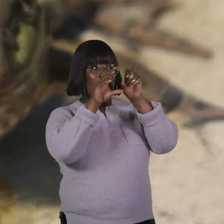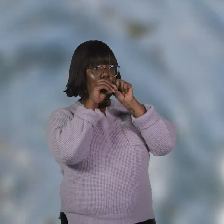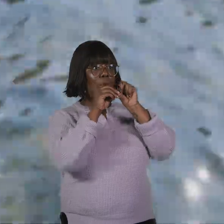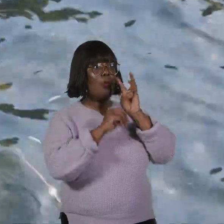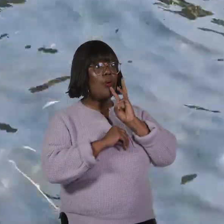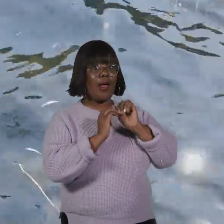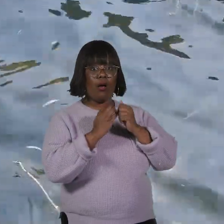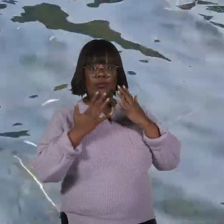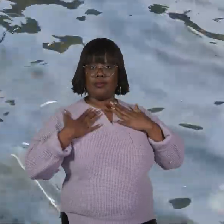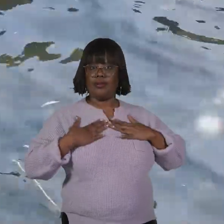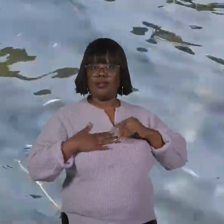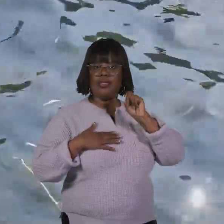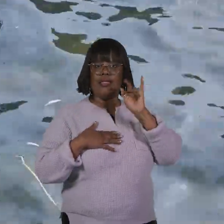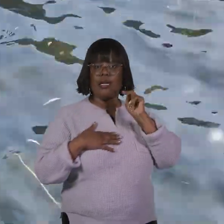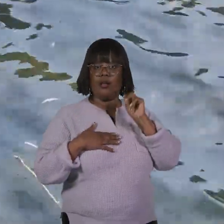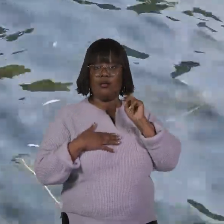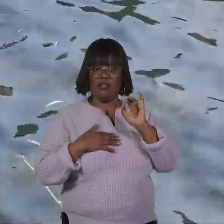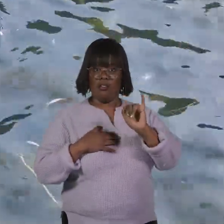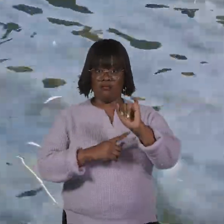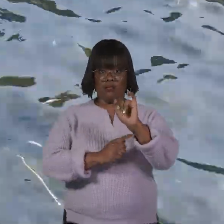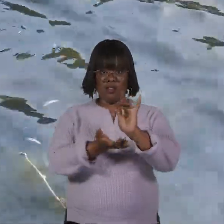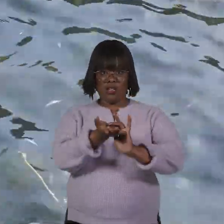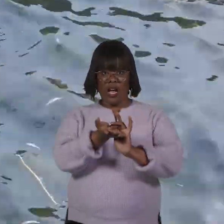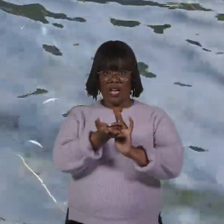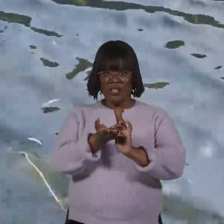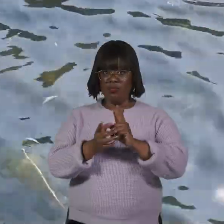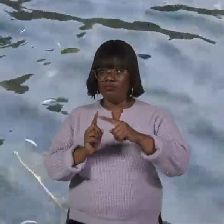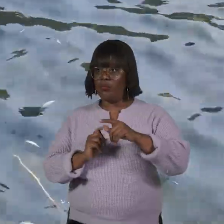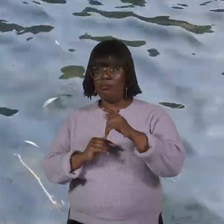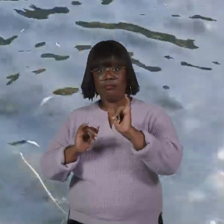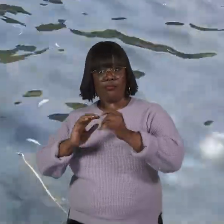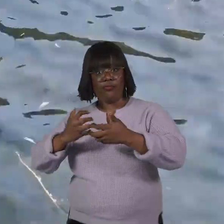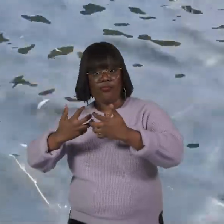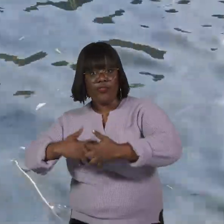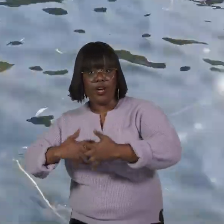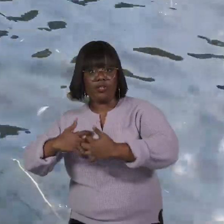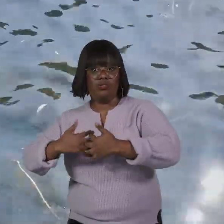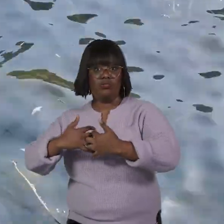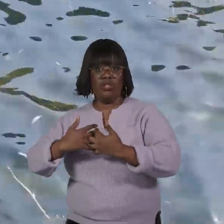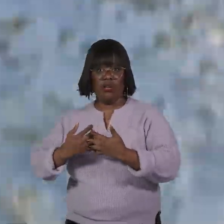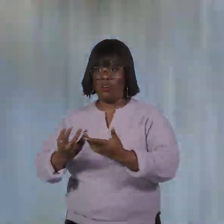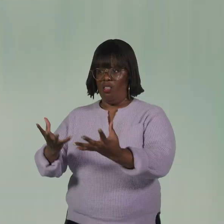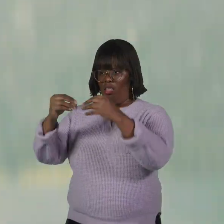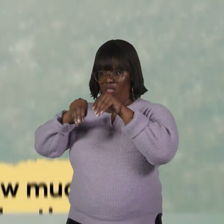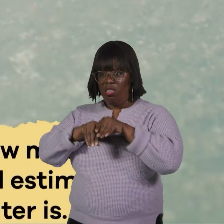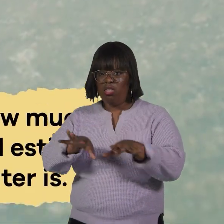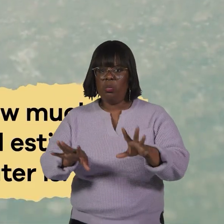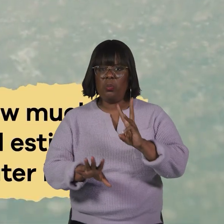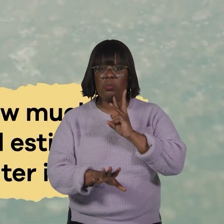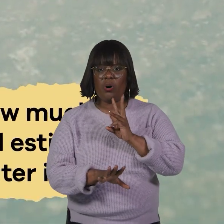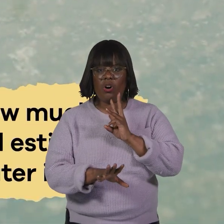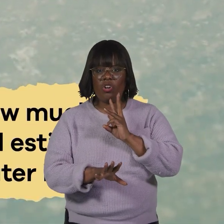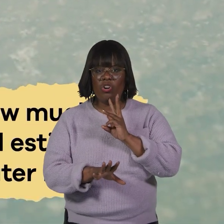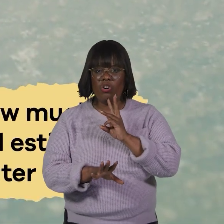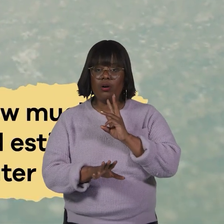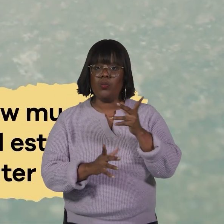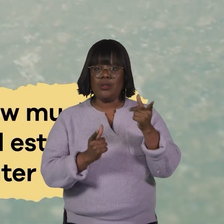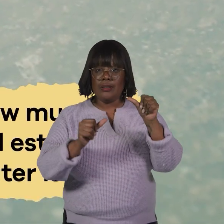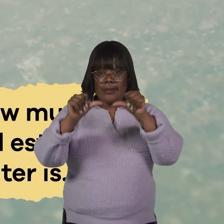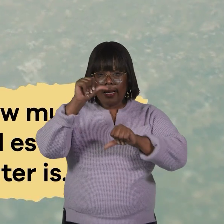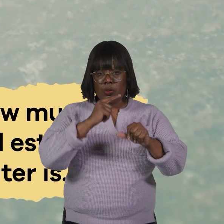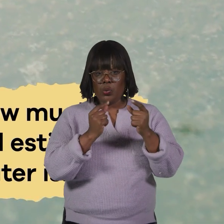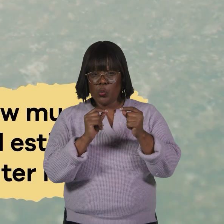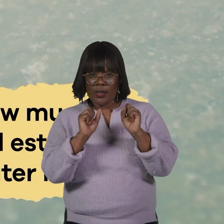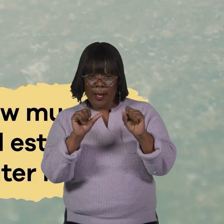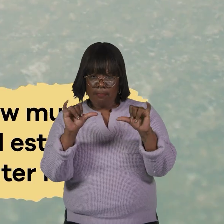skin. Toxins, such as pollution from factories, comes with the water. Scientists can measure